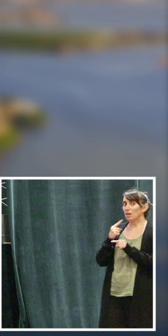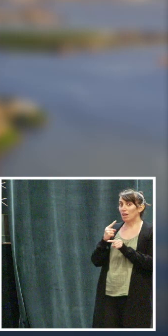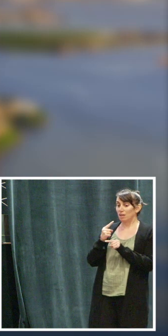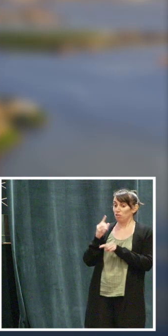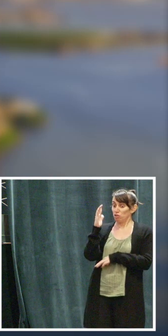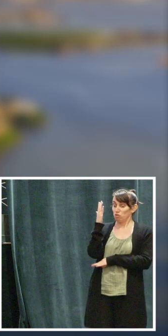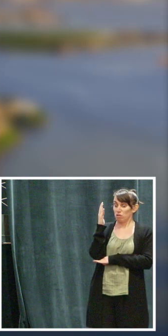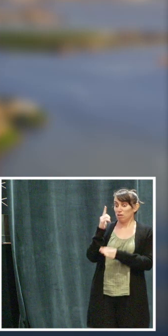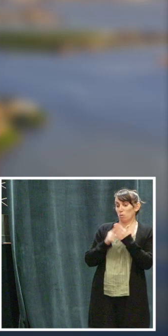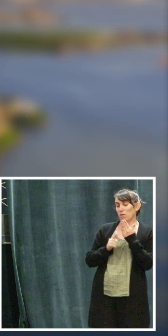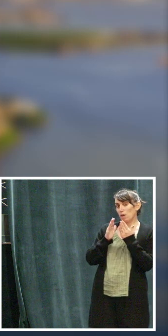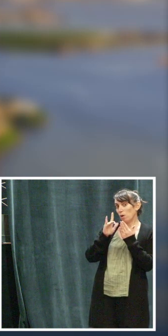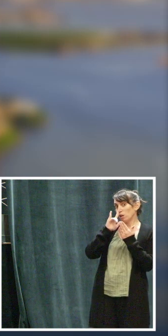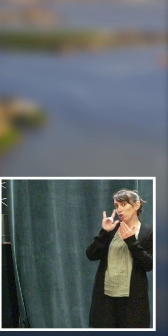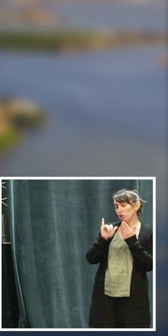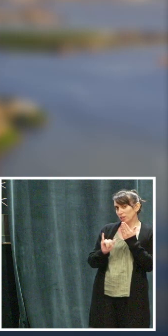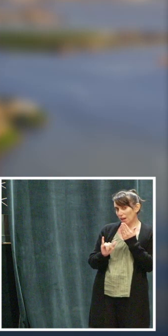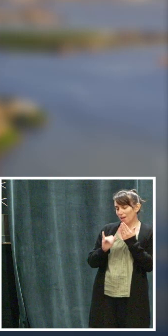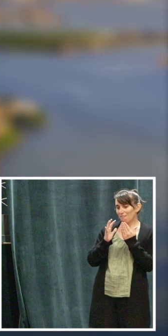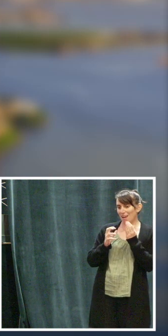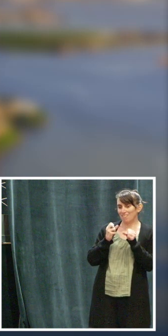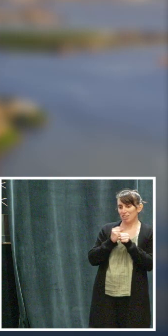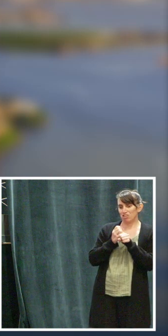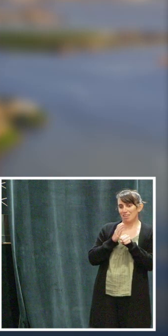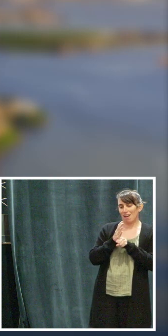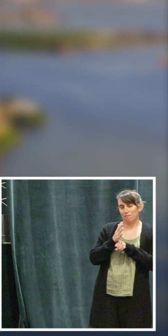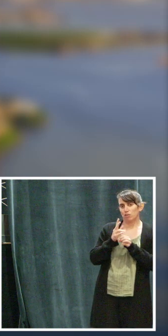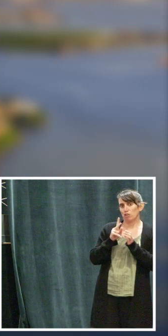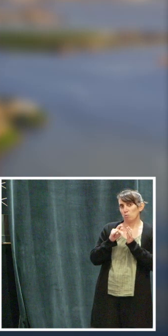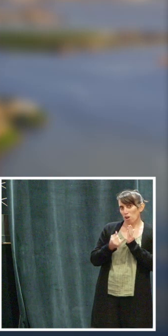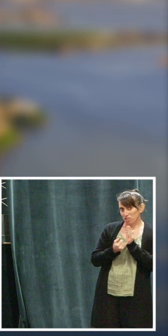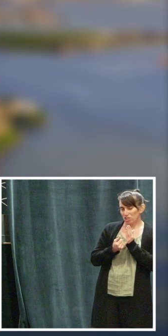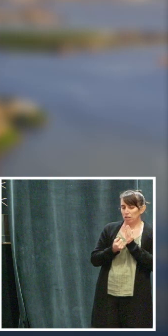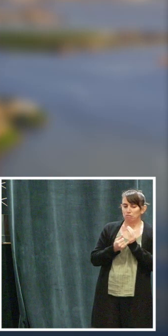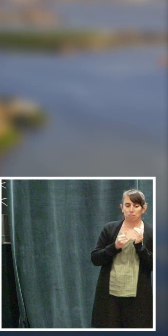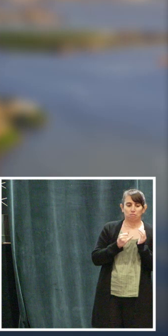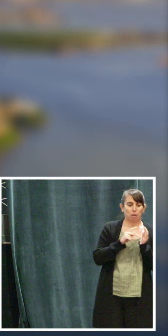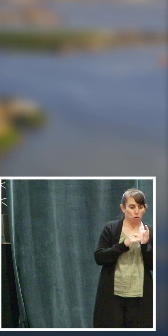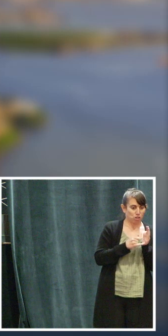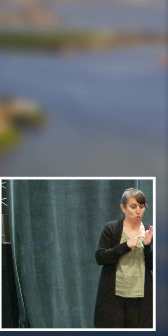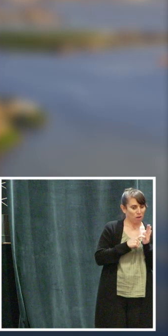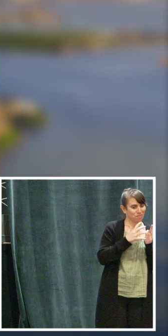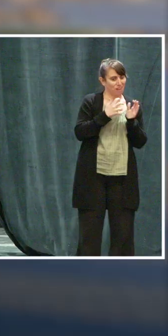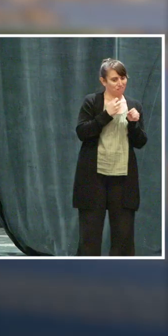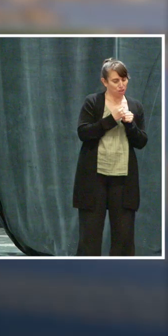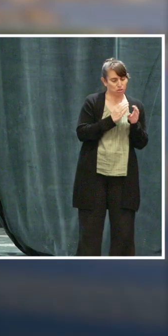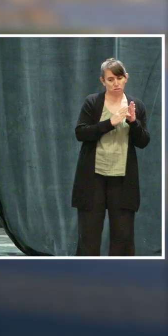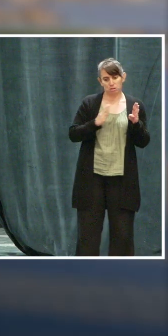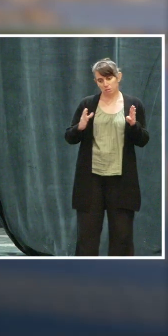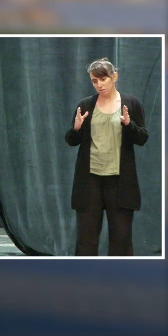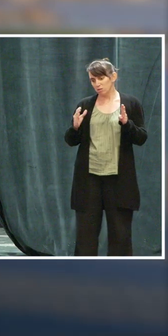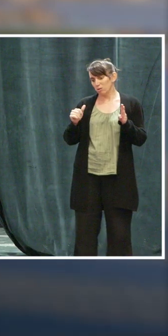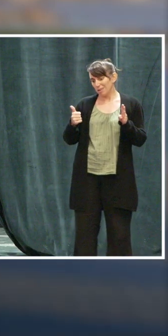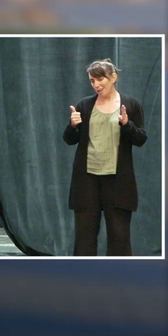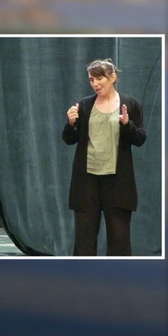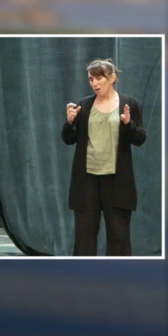years after the project, and the project's going to take 5 years. So these are like 10 years and 20 years out. could there be some sort of minimum height trees so